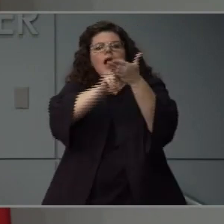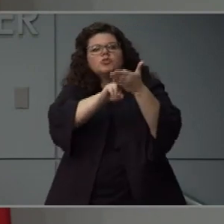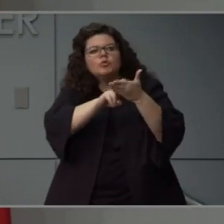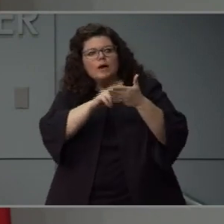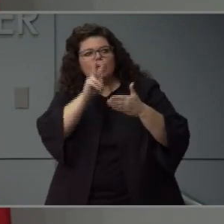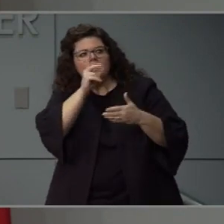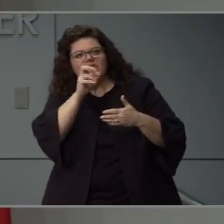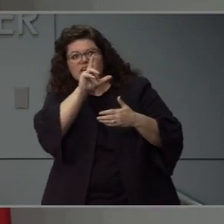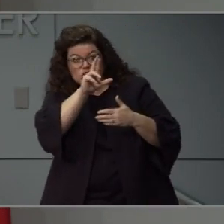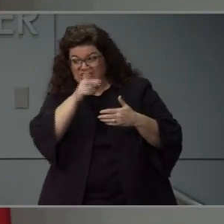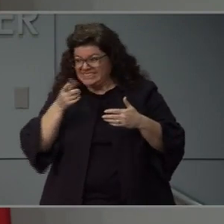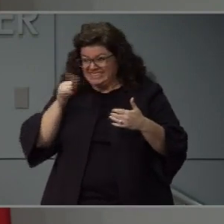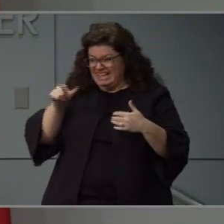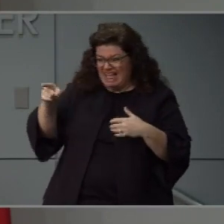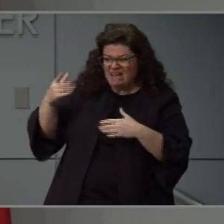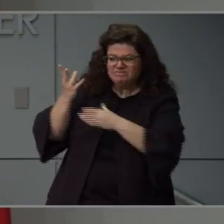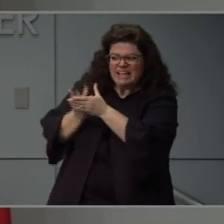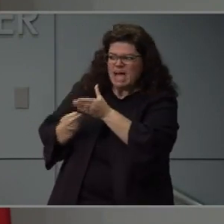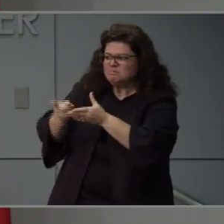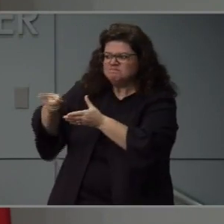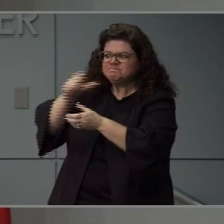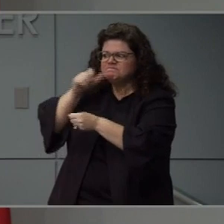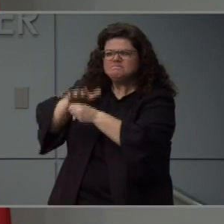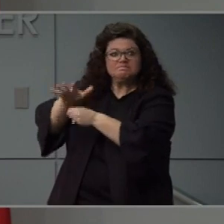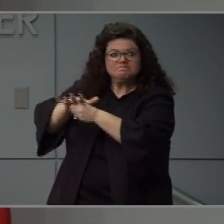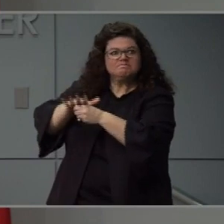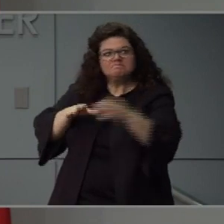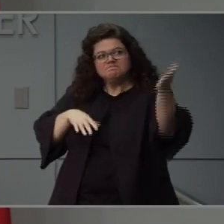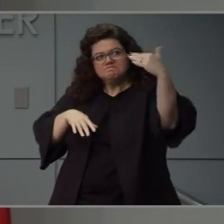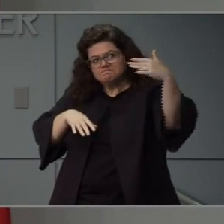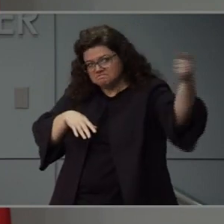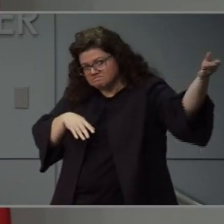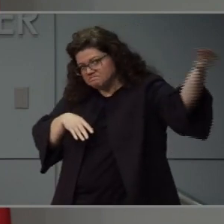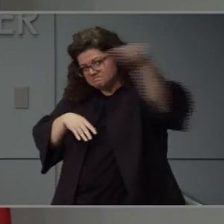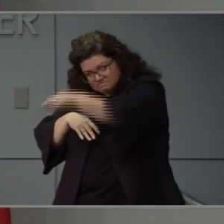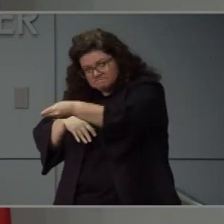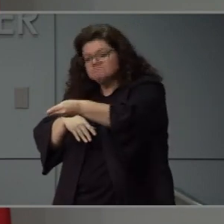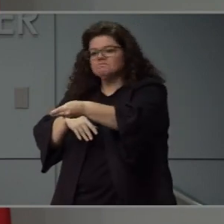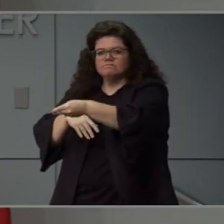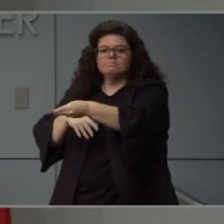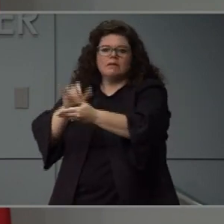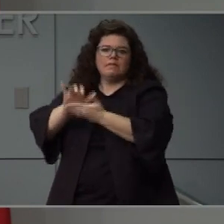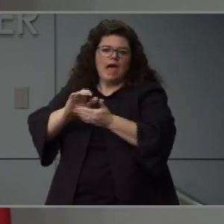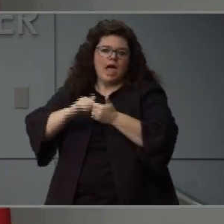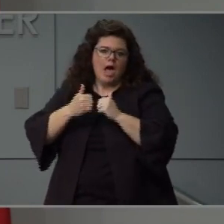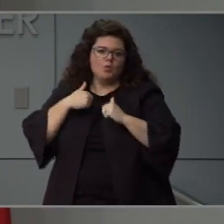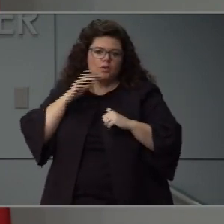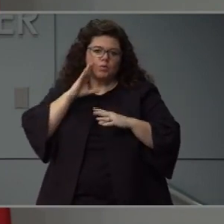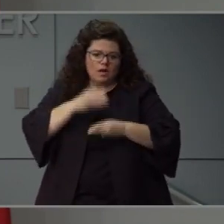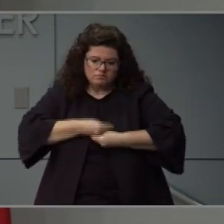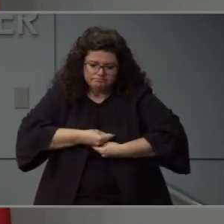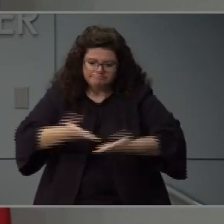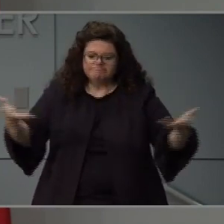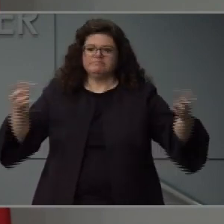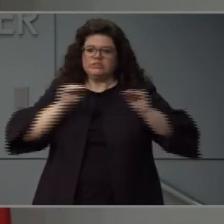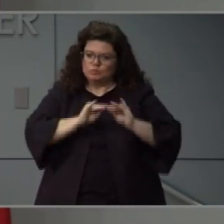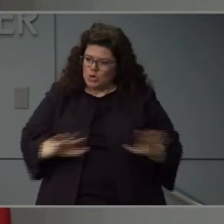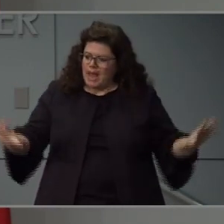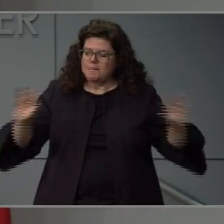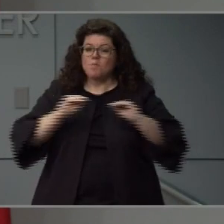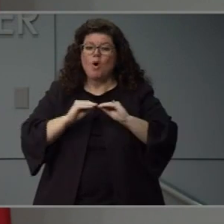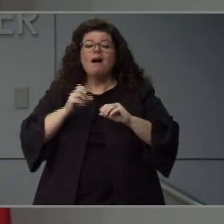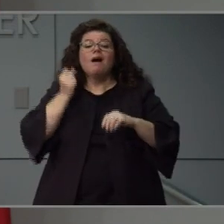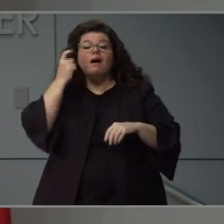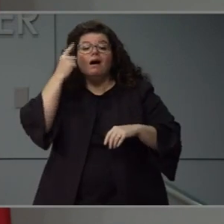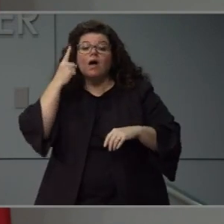to say, hey, we still have gaps. How do we make sure we're hitting all of the communities across North Carolina? So stay tuned. It is a work in progress.